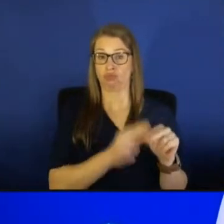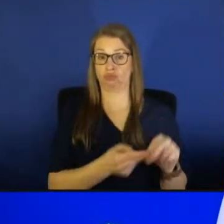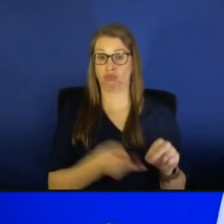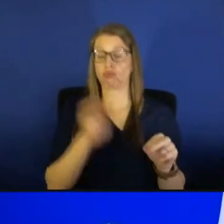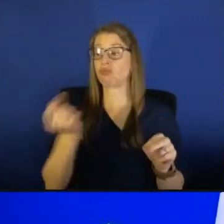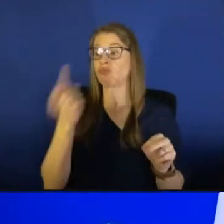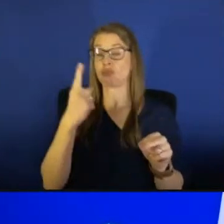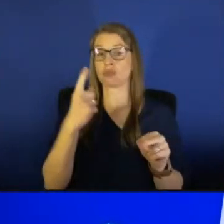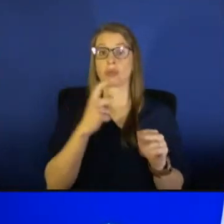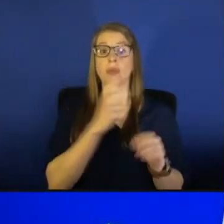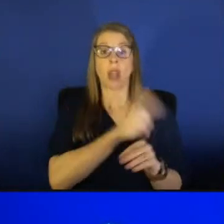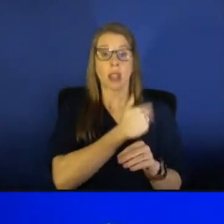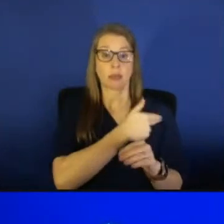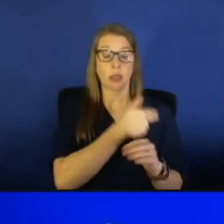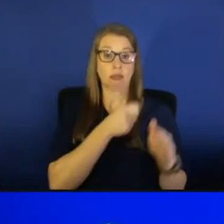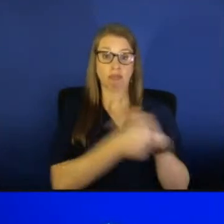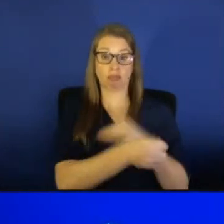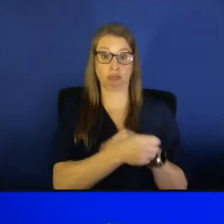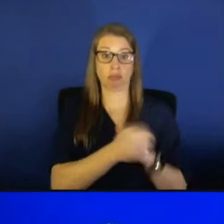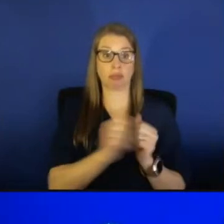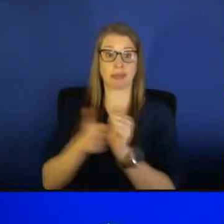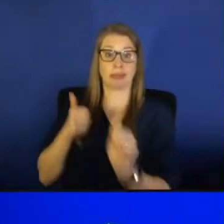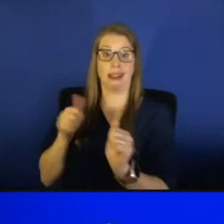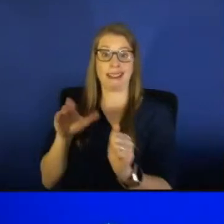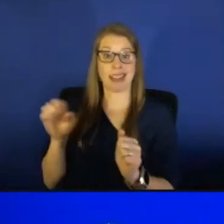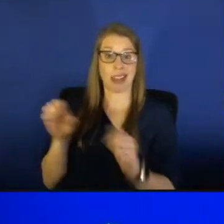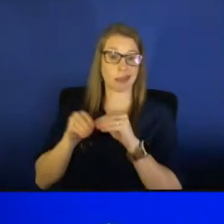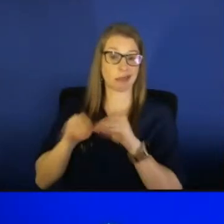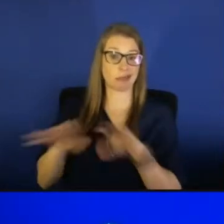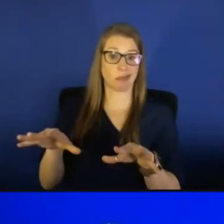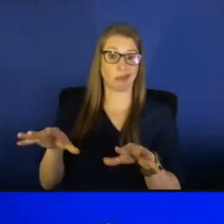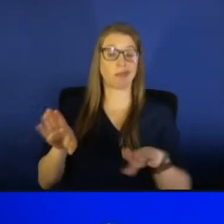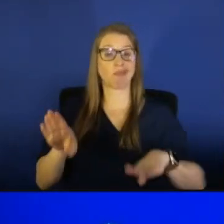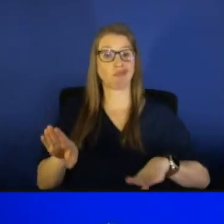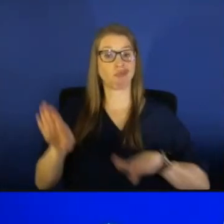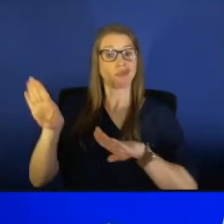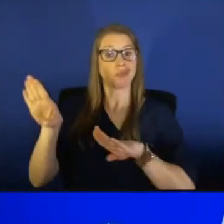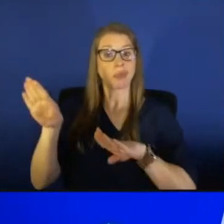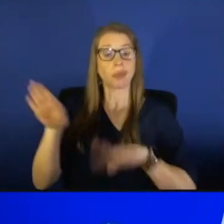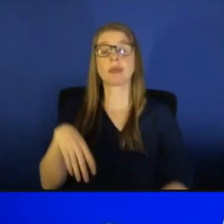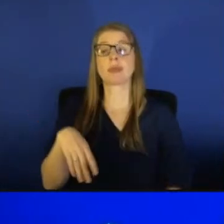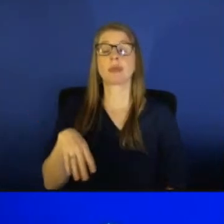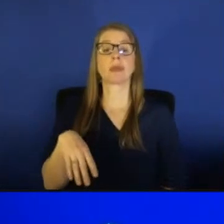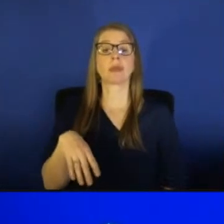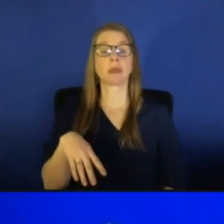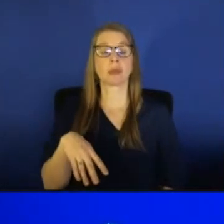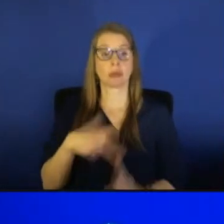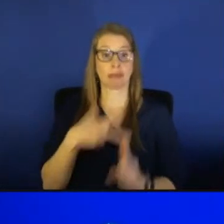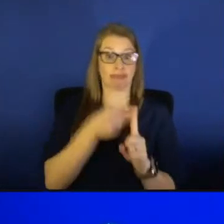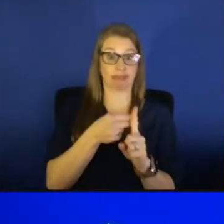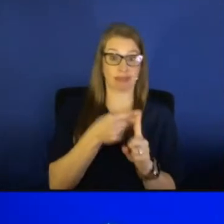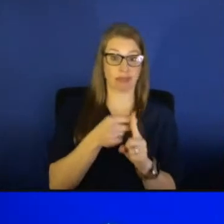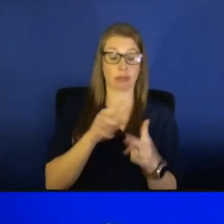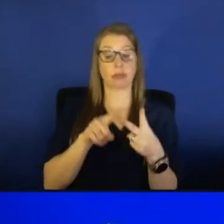behind cases. But hopefully with what we've had with vaccinations and